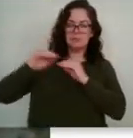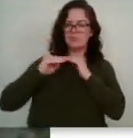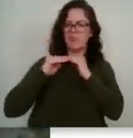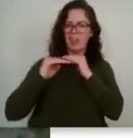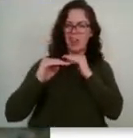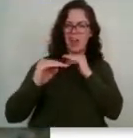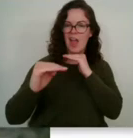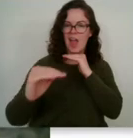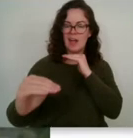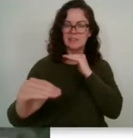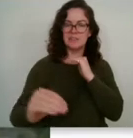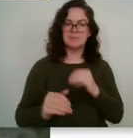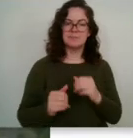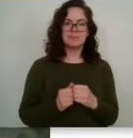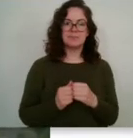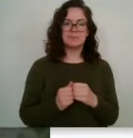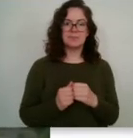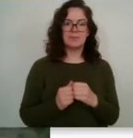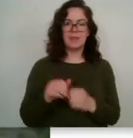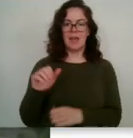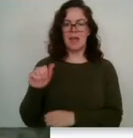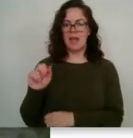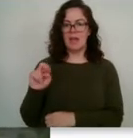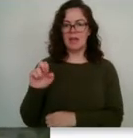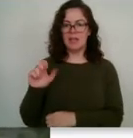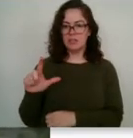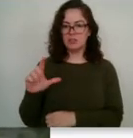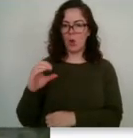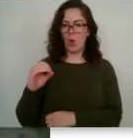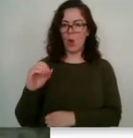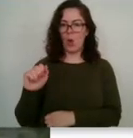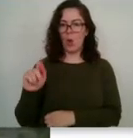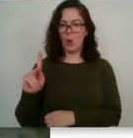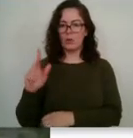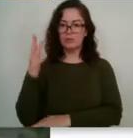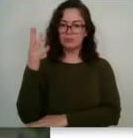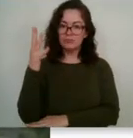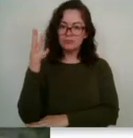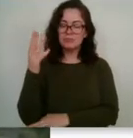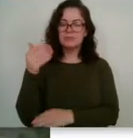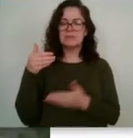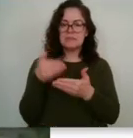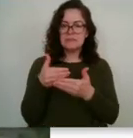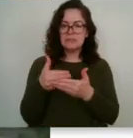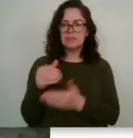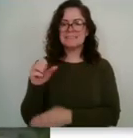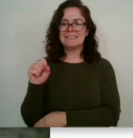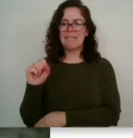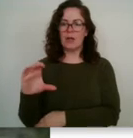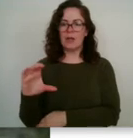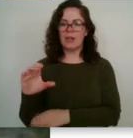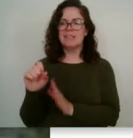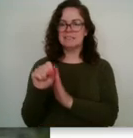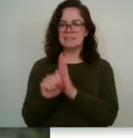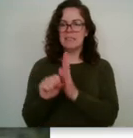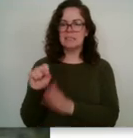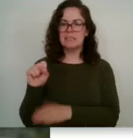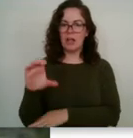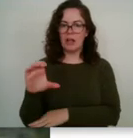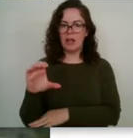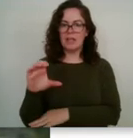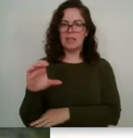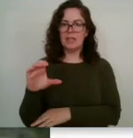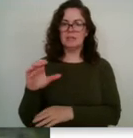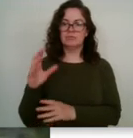I like this one too. The Angel Oak near Charleston, South Carolina, shades an area the size